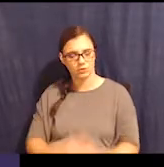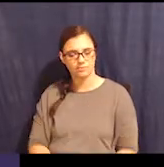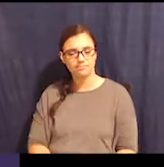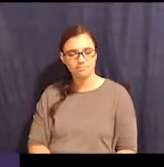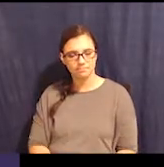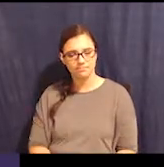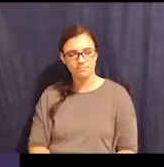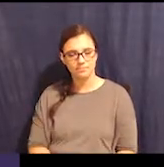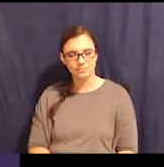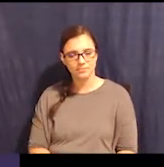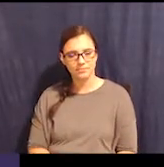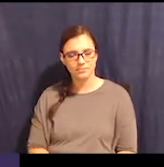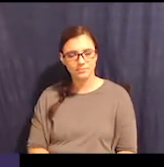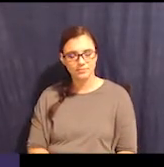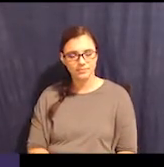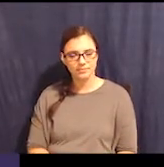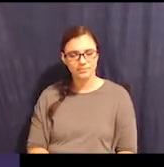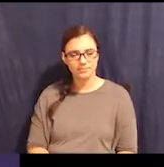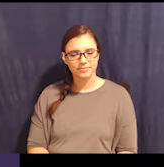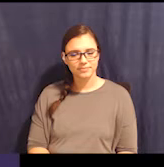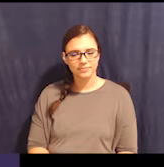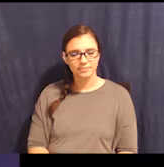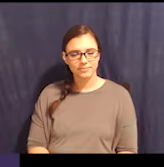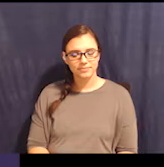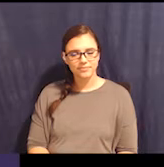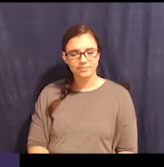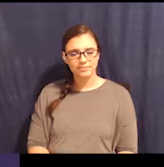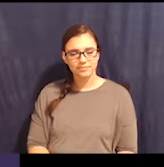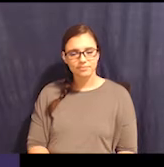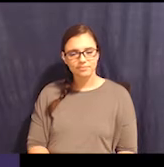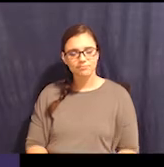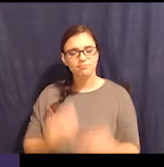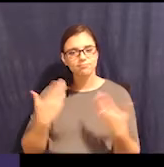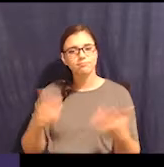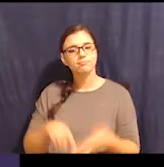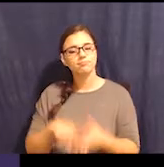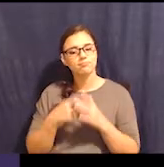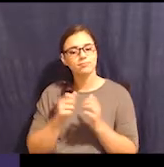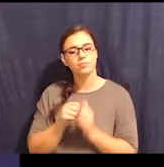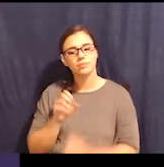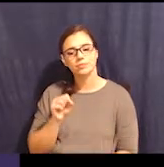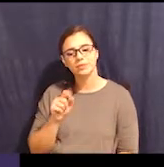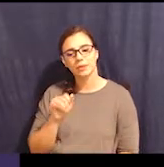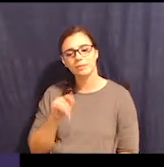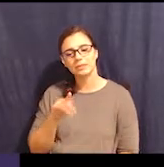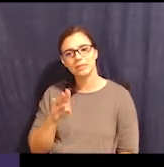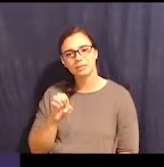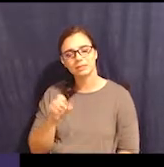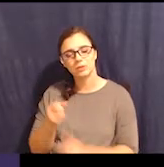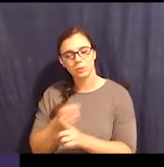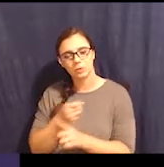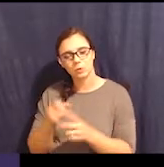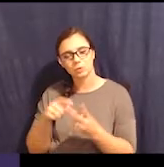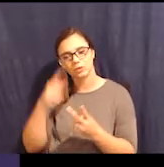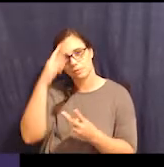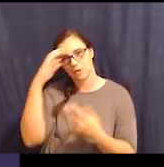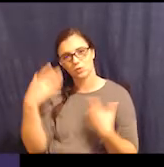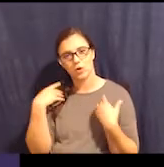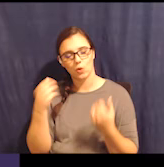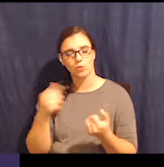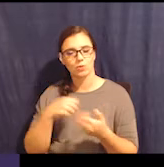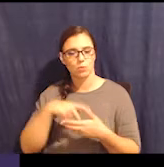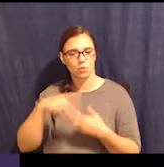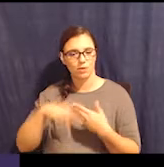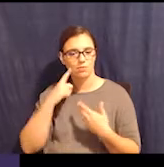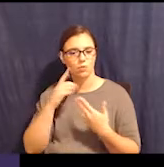So let's start with the Substance Abuse and Mental Health Program of Florida's Department of Children and Family, or DCF. We'll